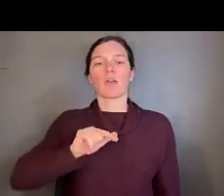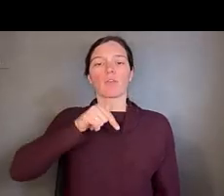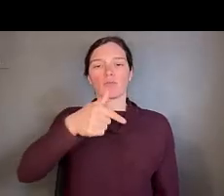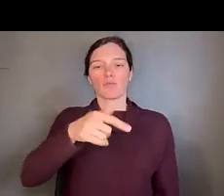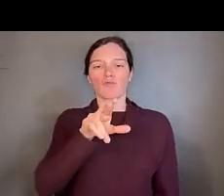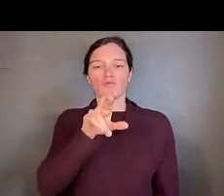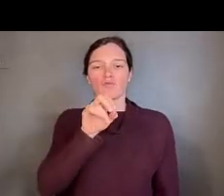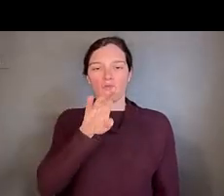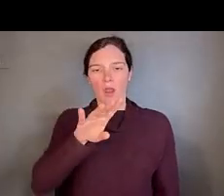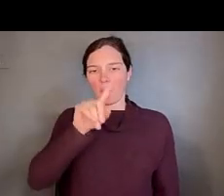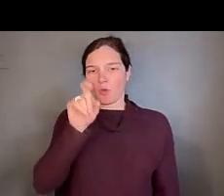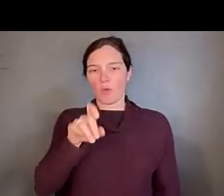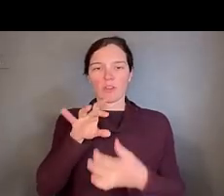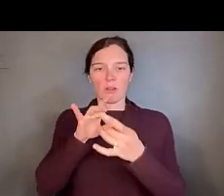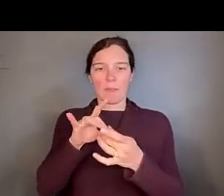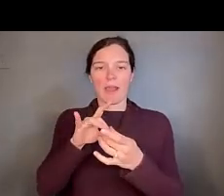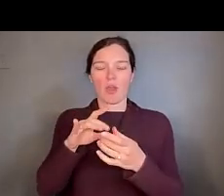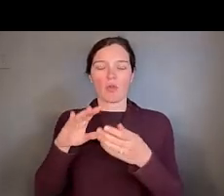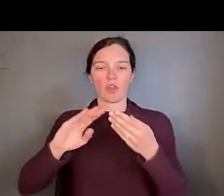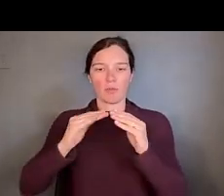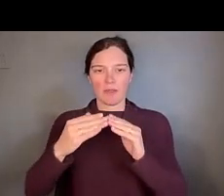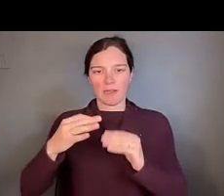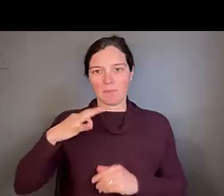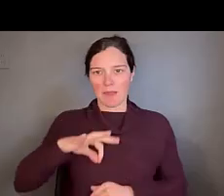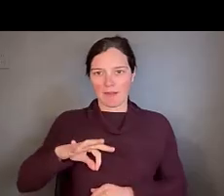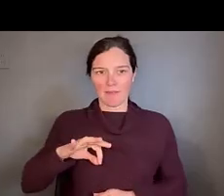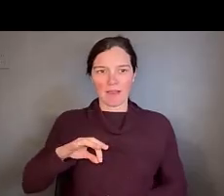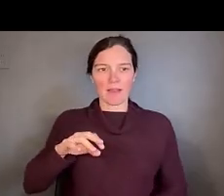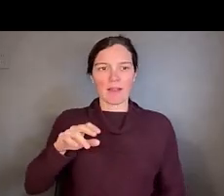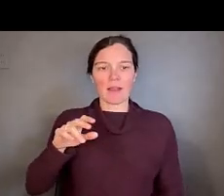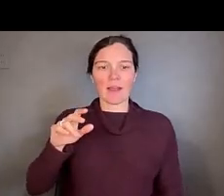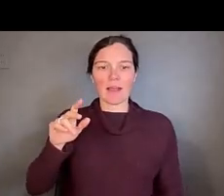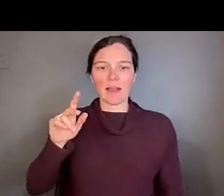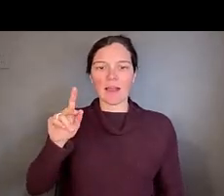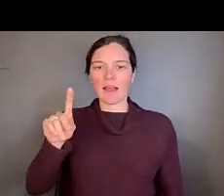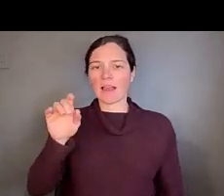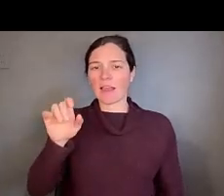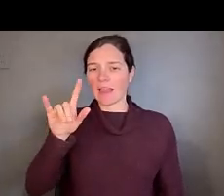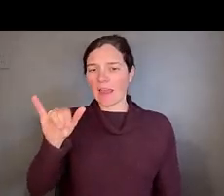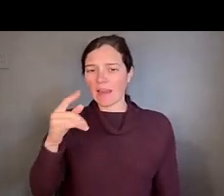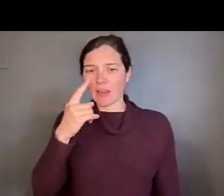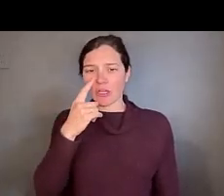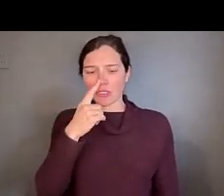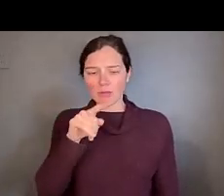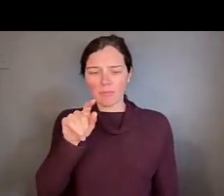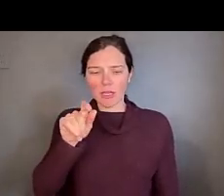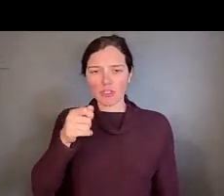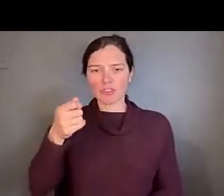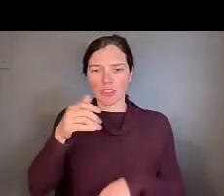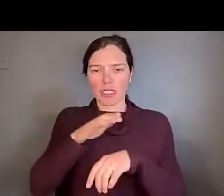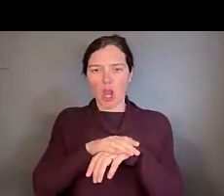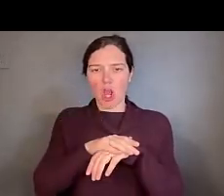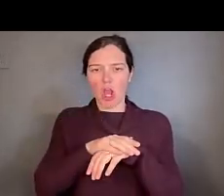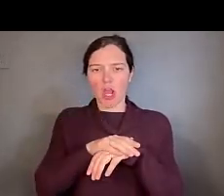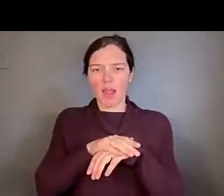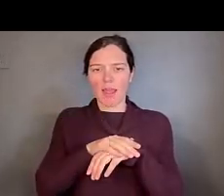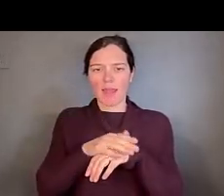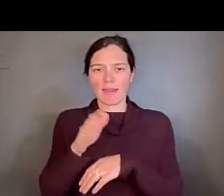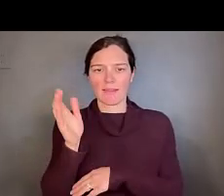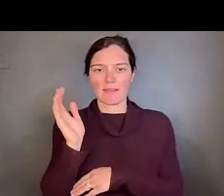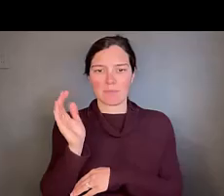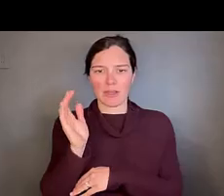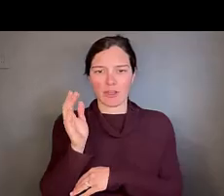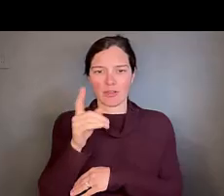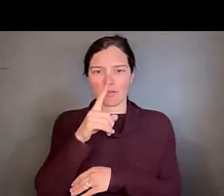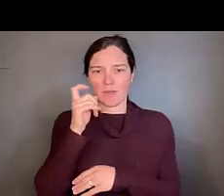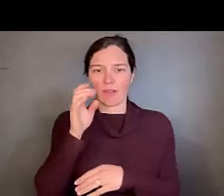community benefit. And Kelly, while Rob and I are in dialogue here, can you turn on the rest of the speakers, because we're going to